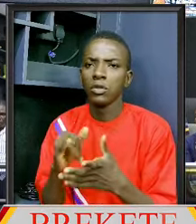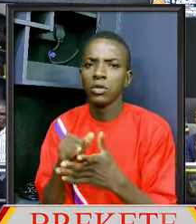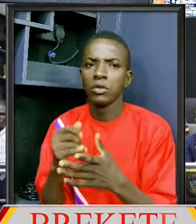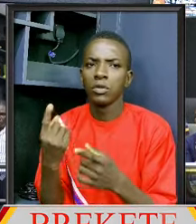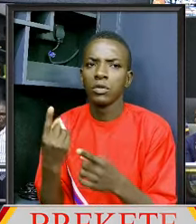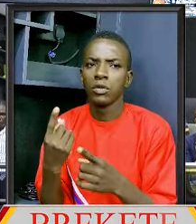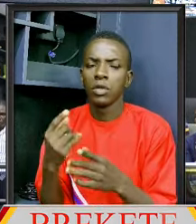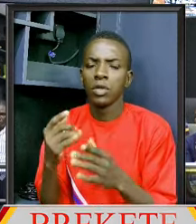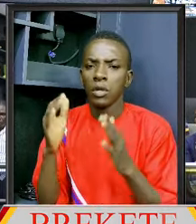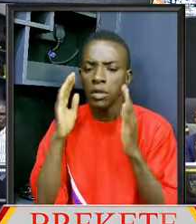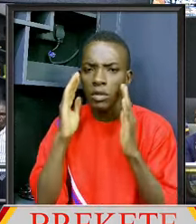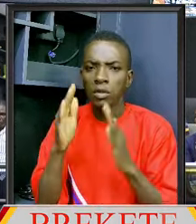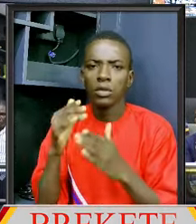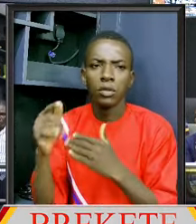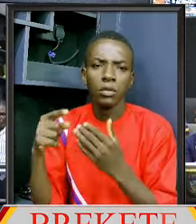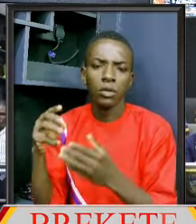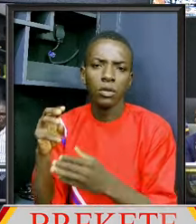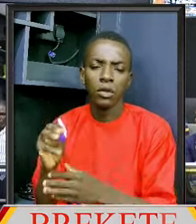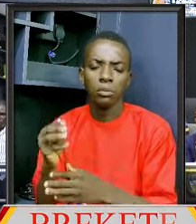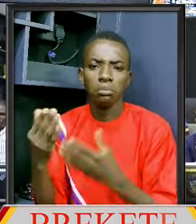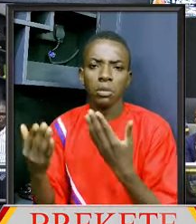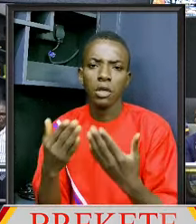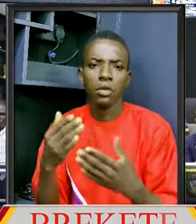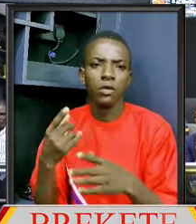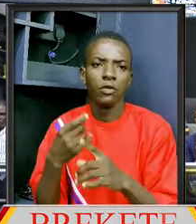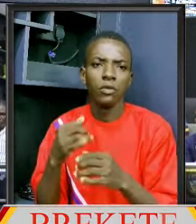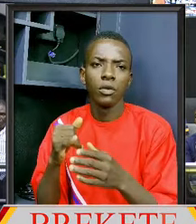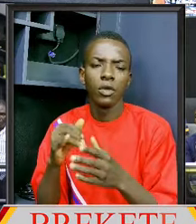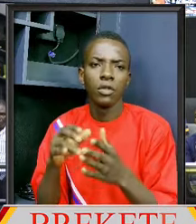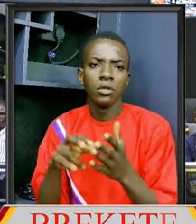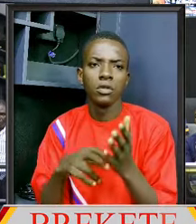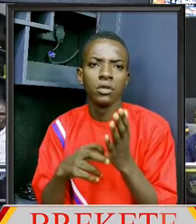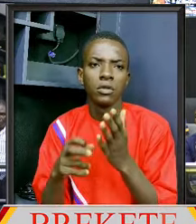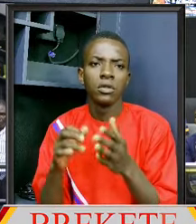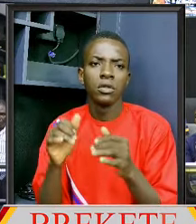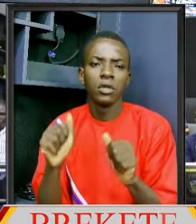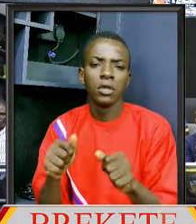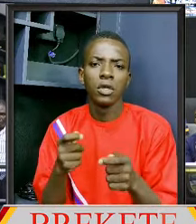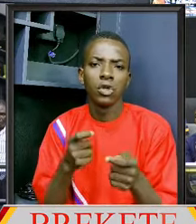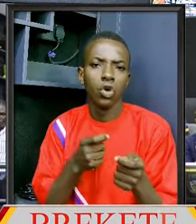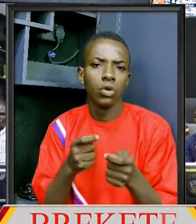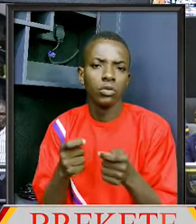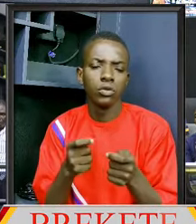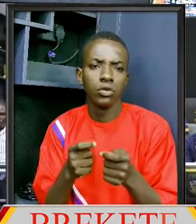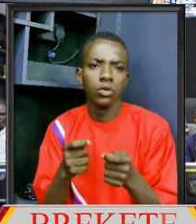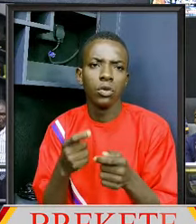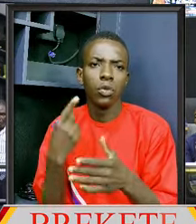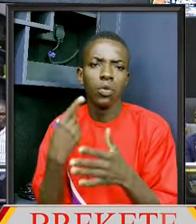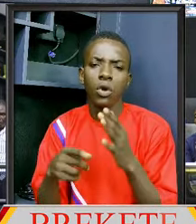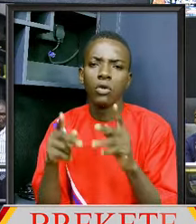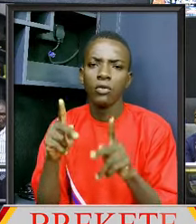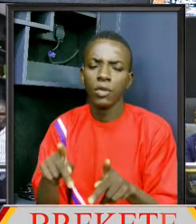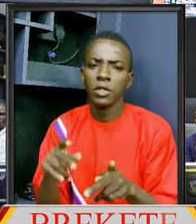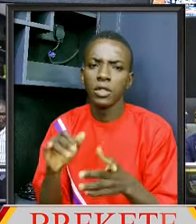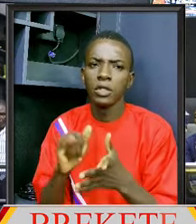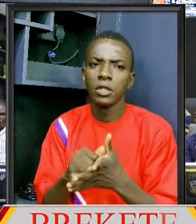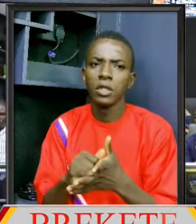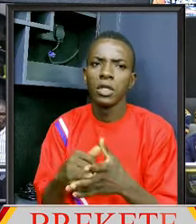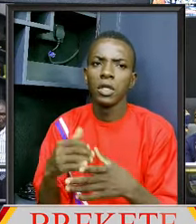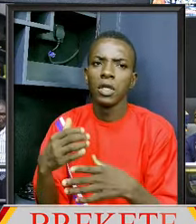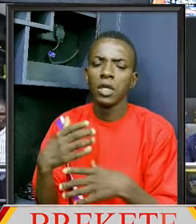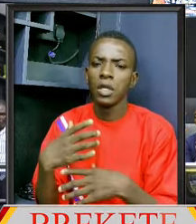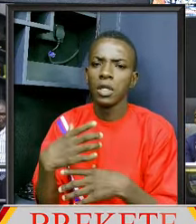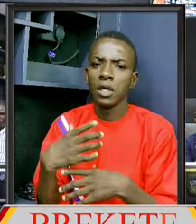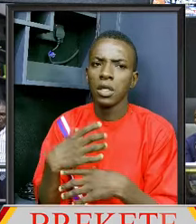the one where consign them because maybe now from that license side, then they fit control. What of person where be say in